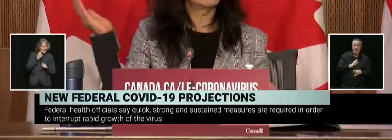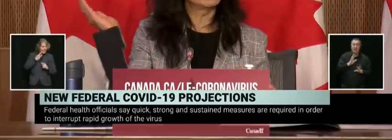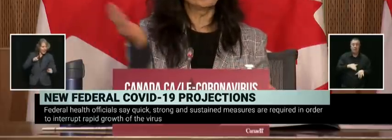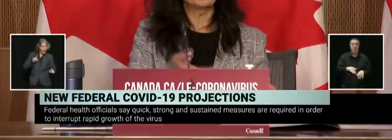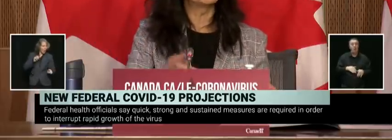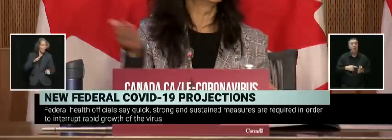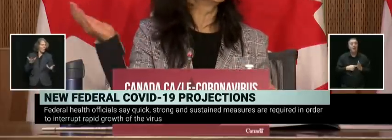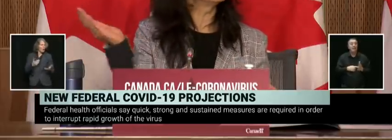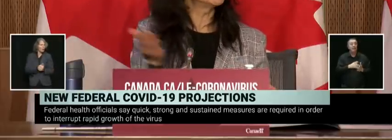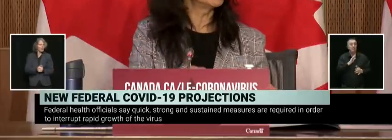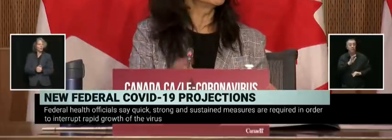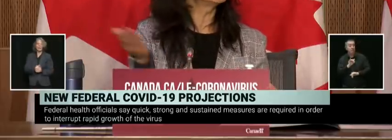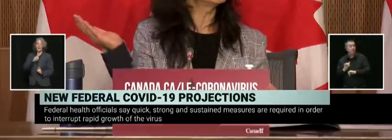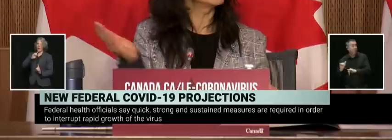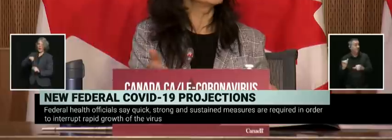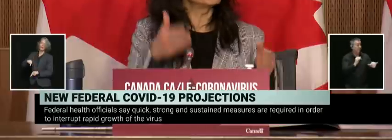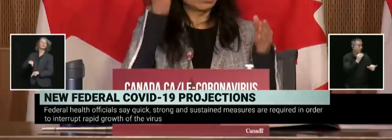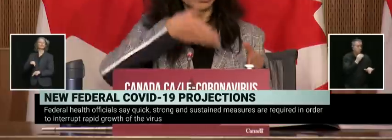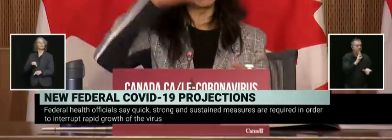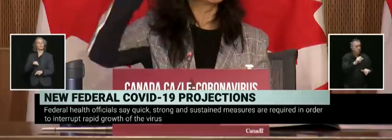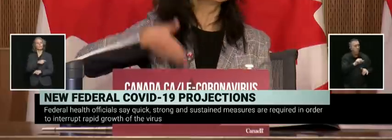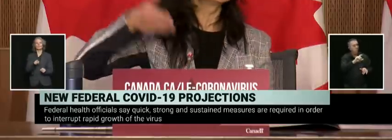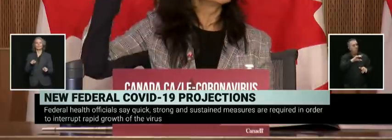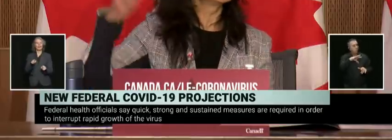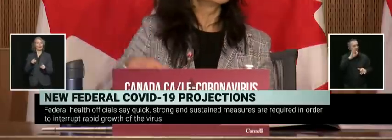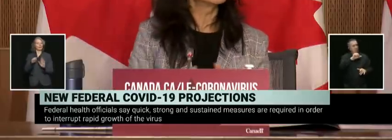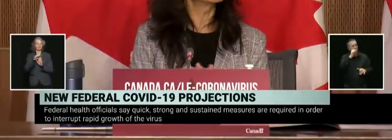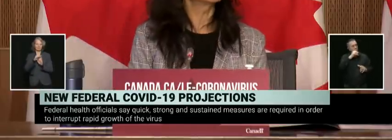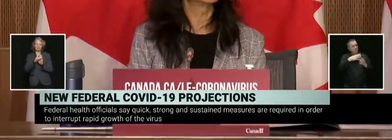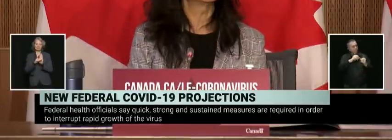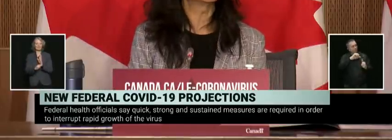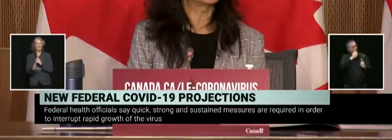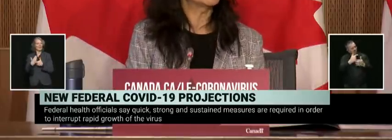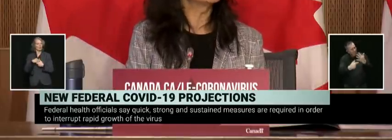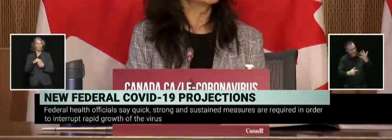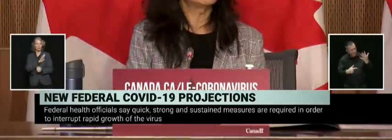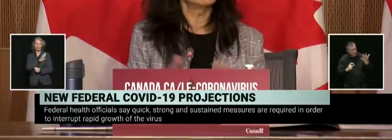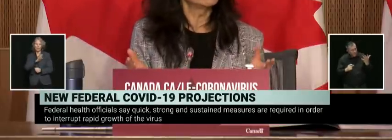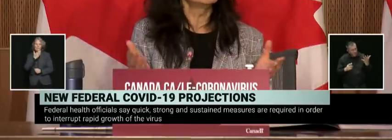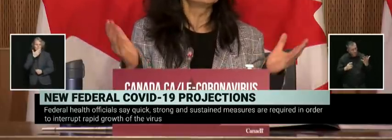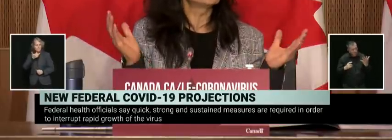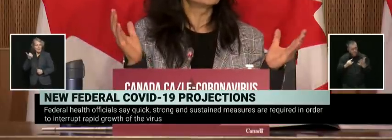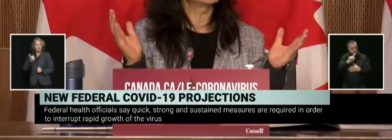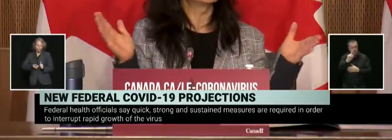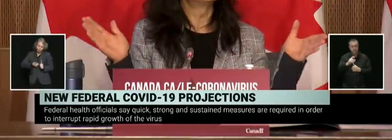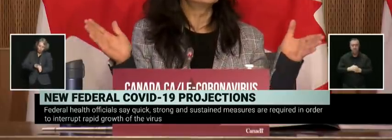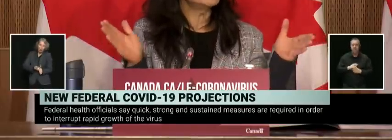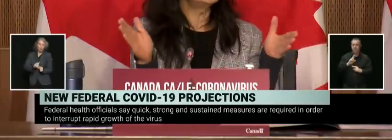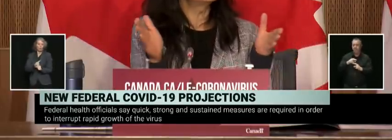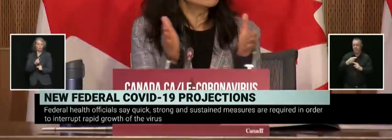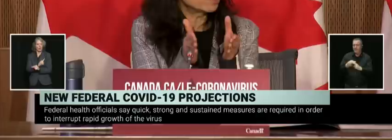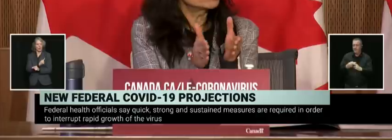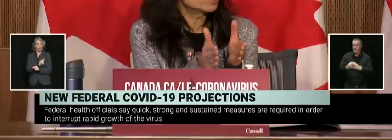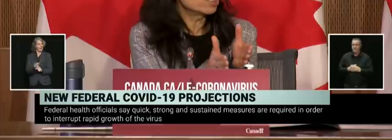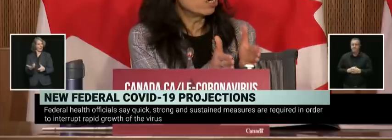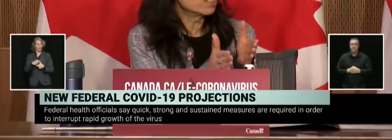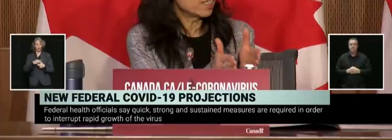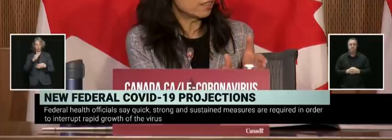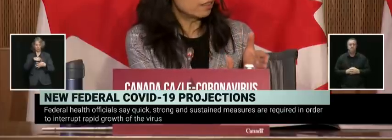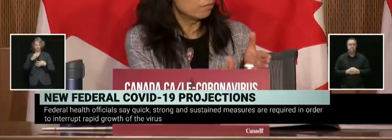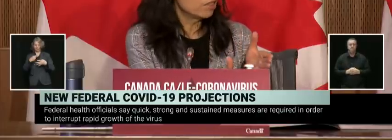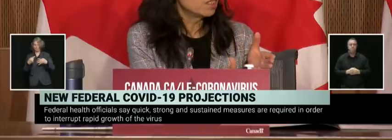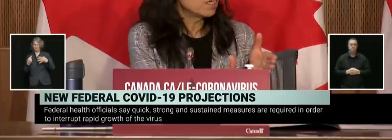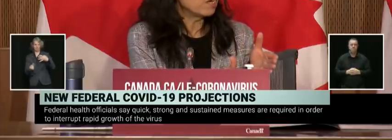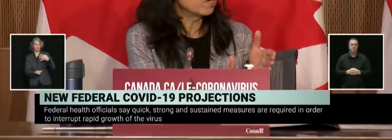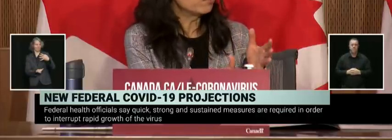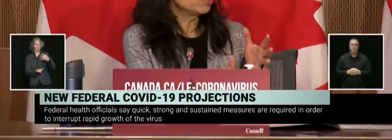measures. They throw in every layer. We talked about this. Those things. It includes a range of reduction in